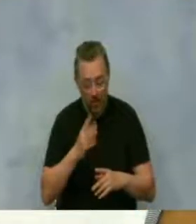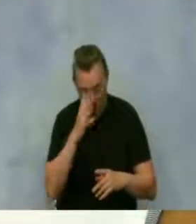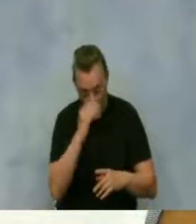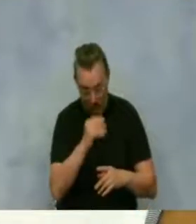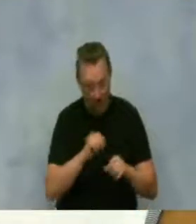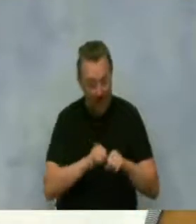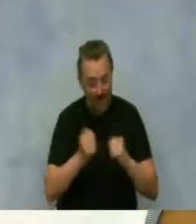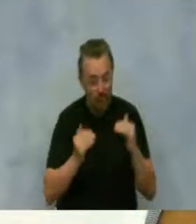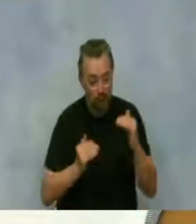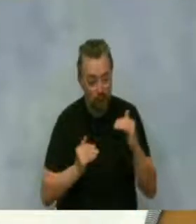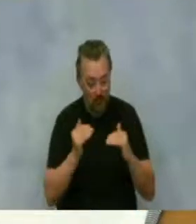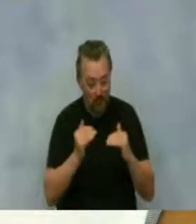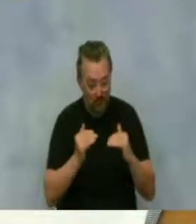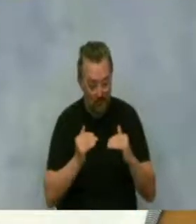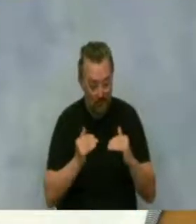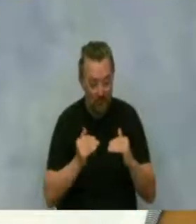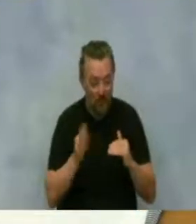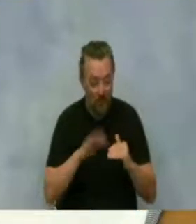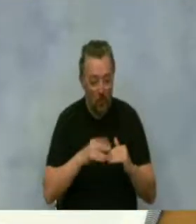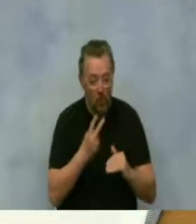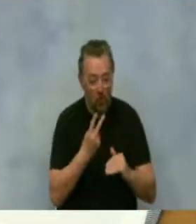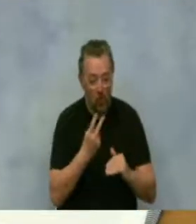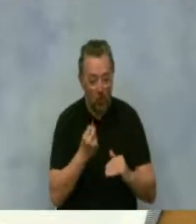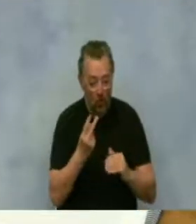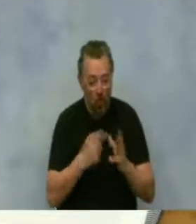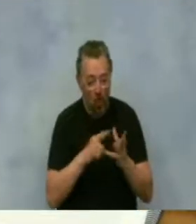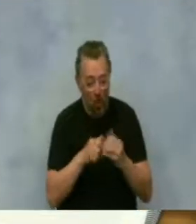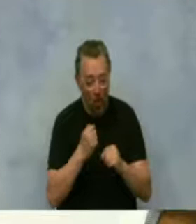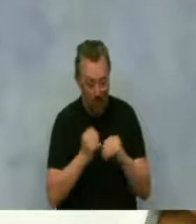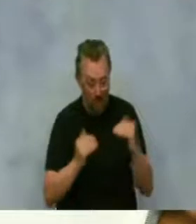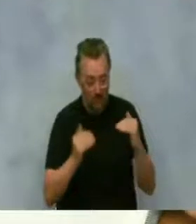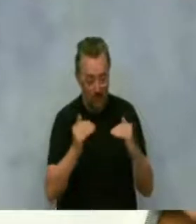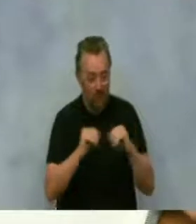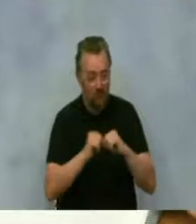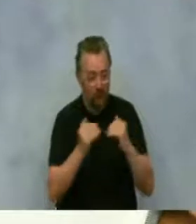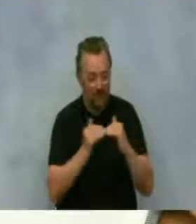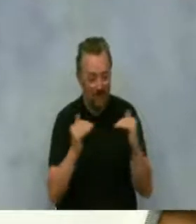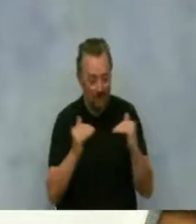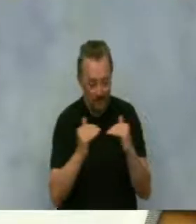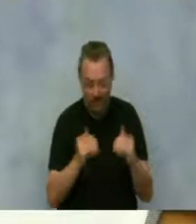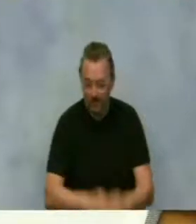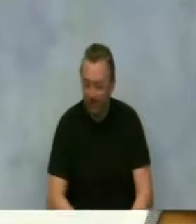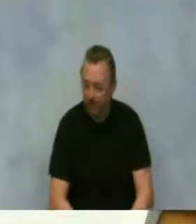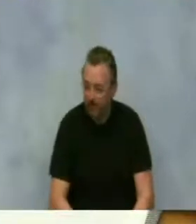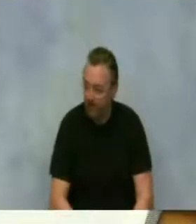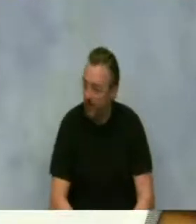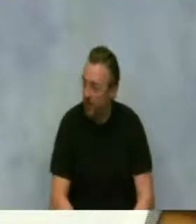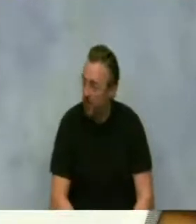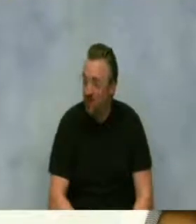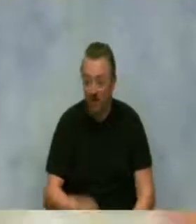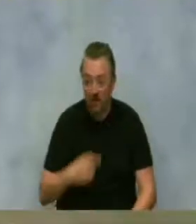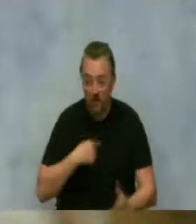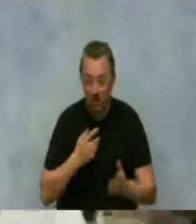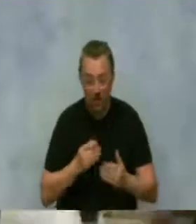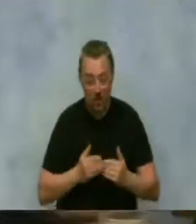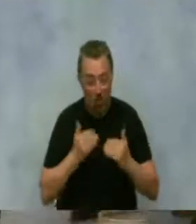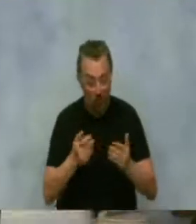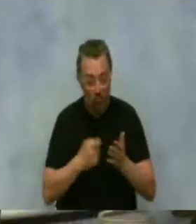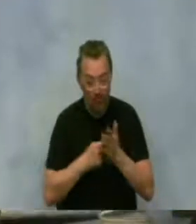break-even position as at 12th of August 2022. Thank you. Thanks, Hazel. I'll move that recommendation.